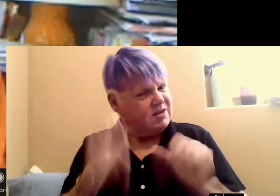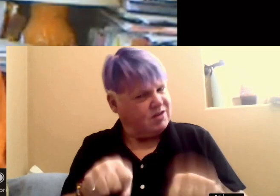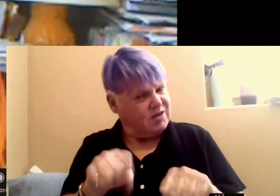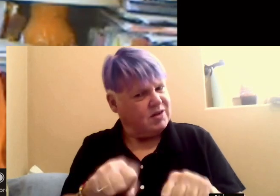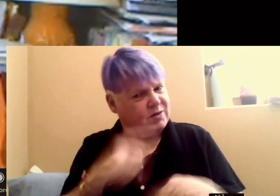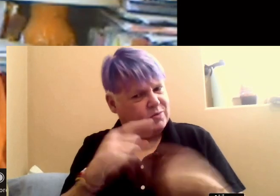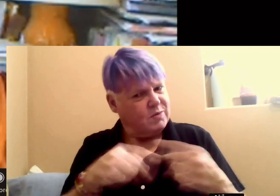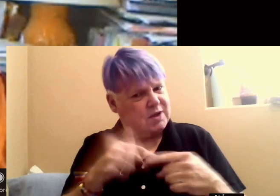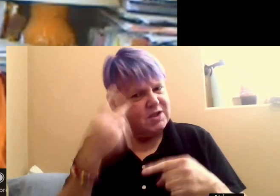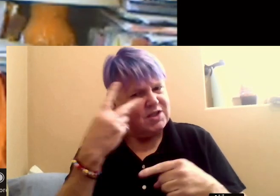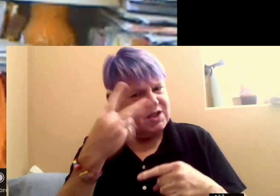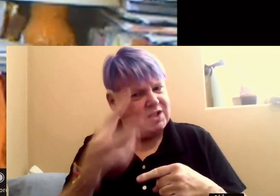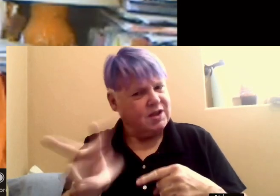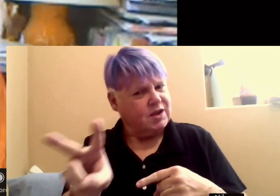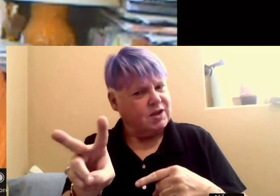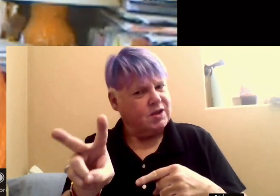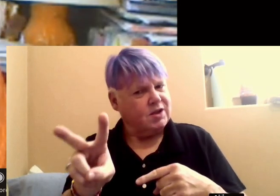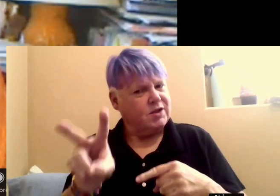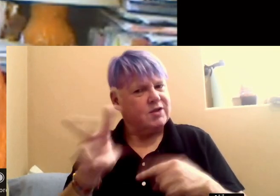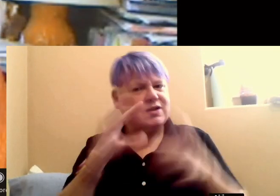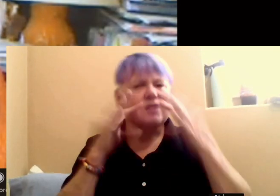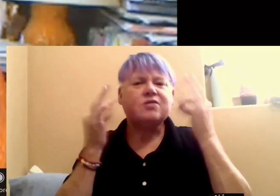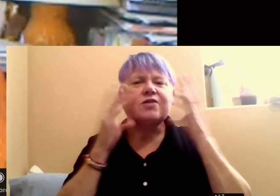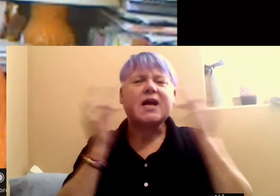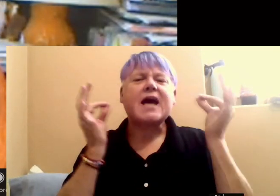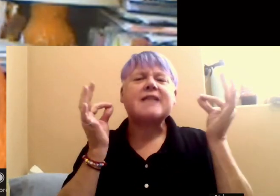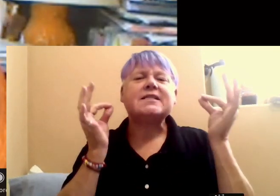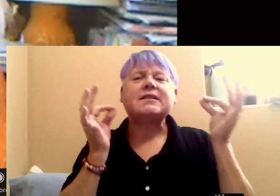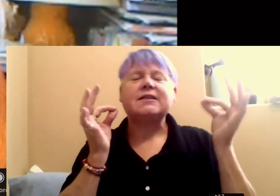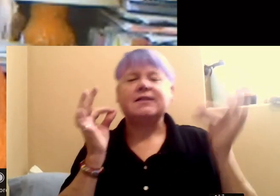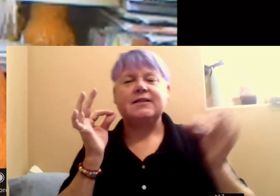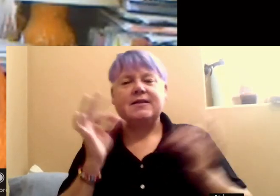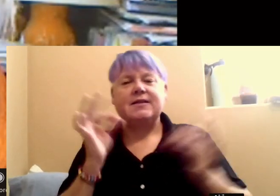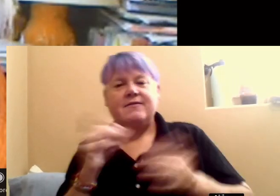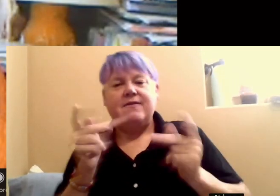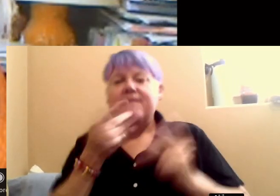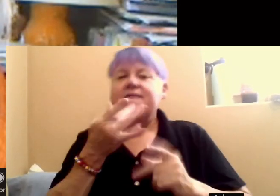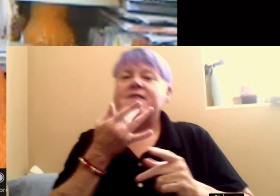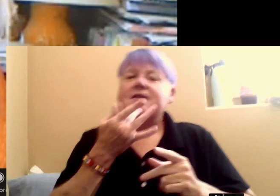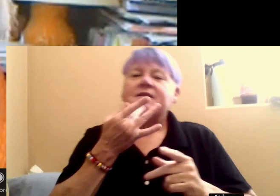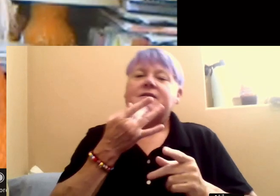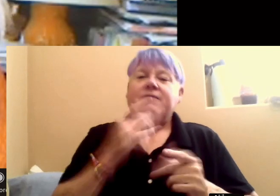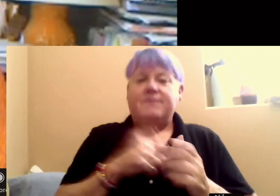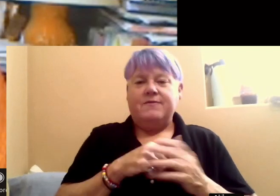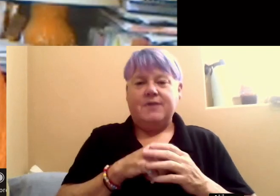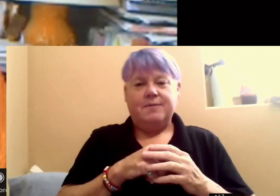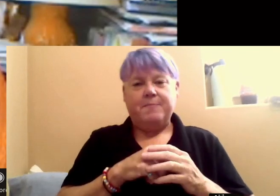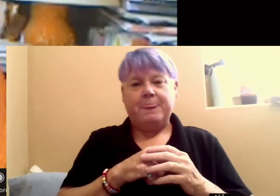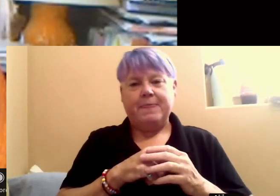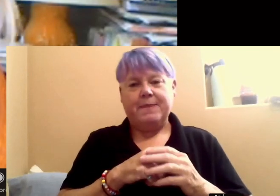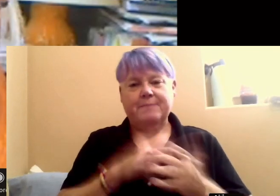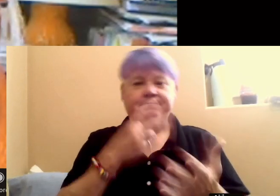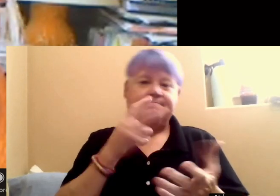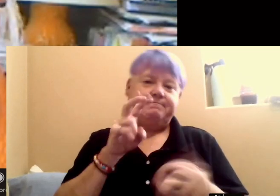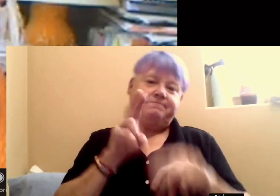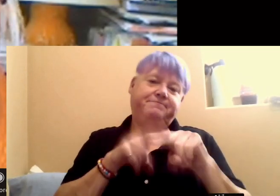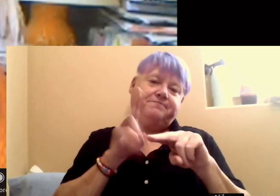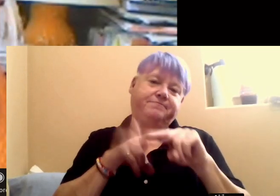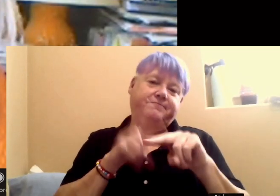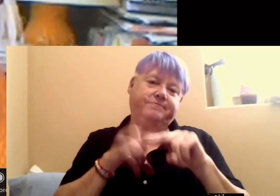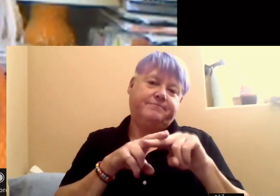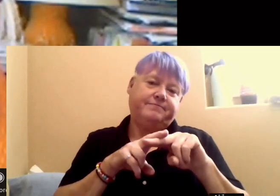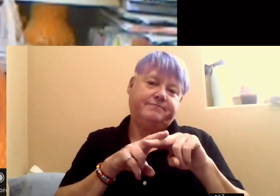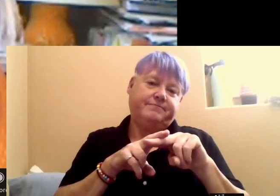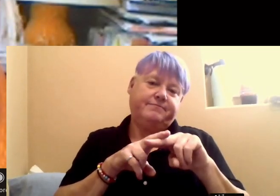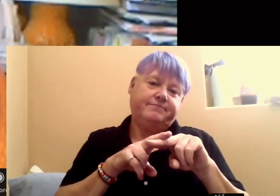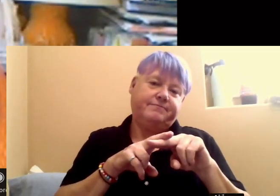at his effigy, posed in a lifelike facsimile of his favorite meatloaf lounging position. In those days, this